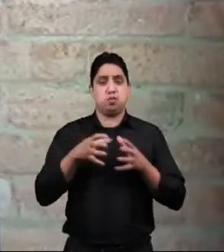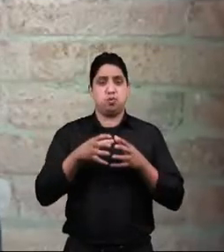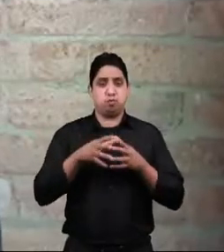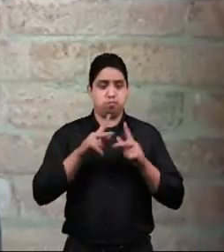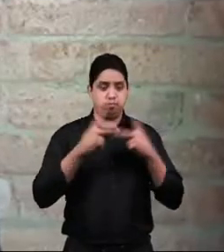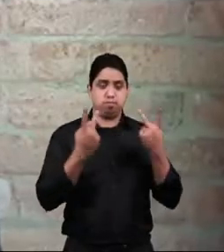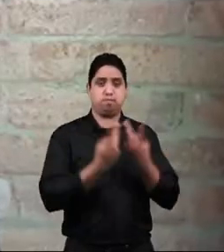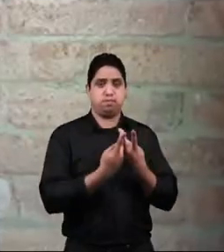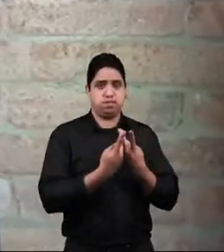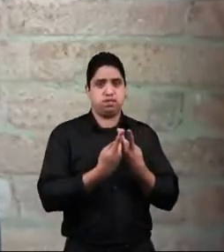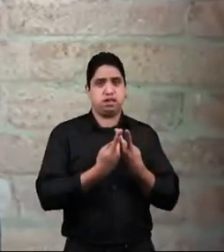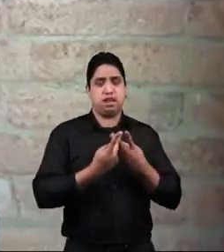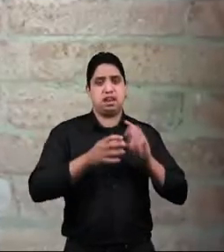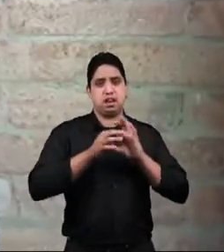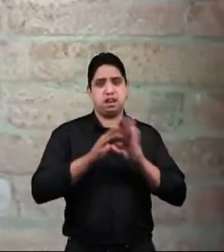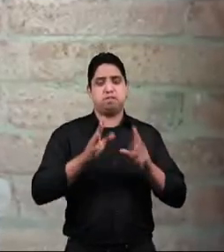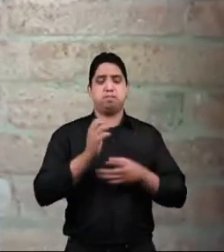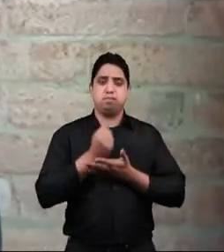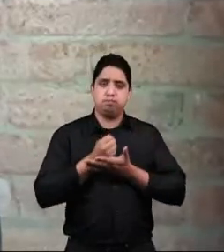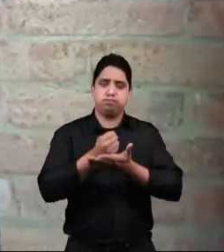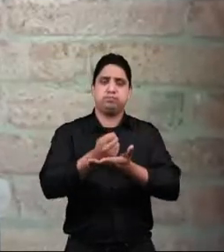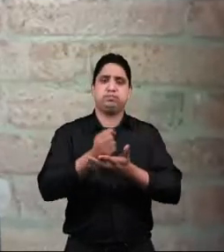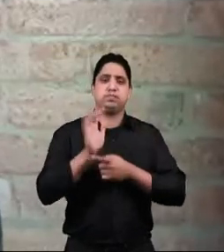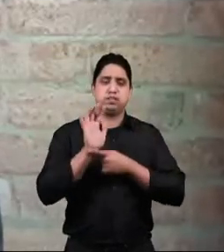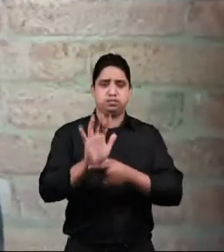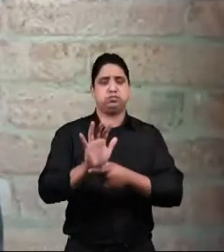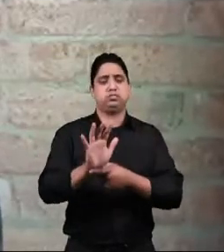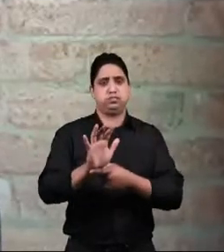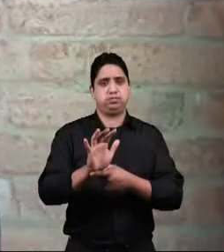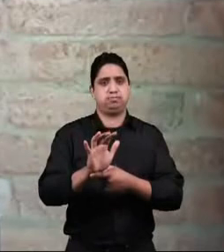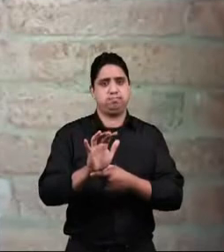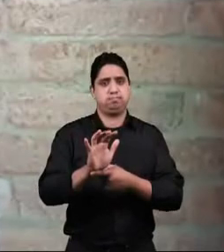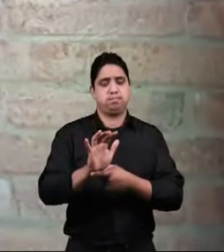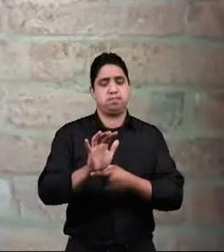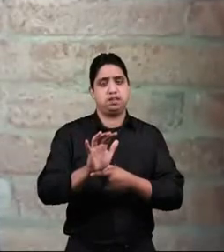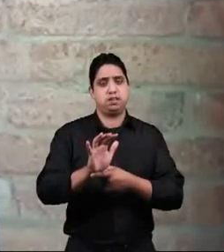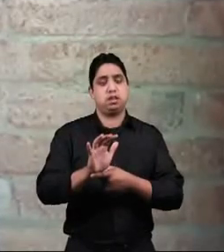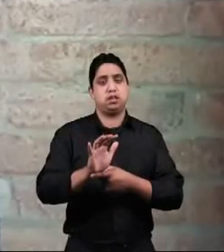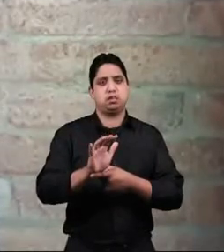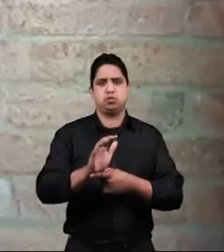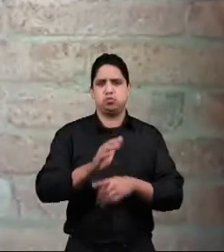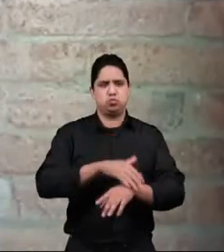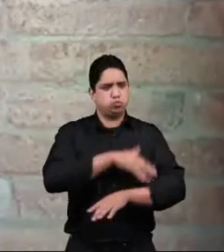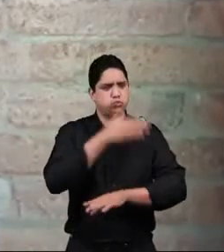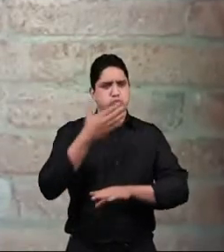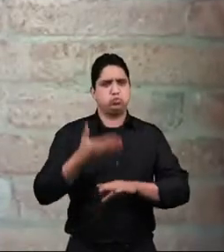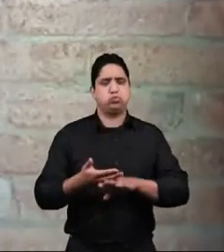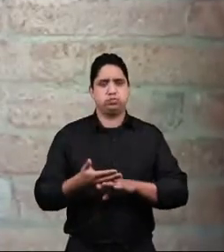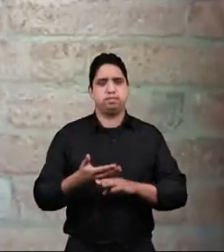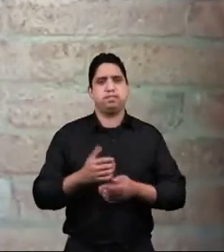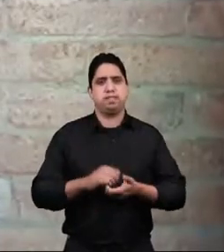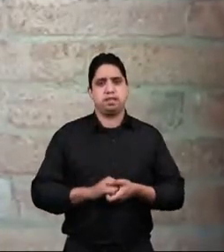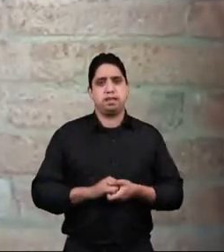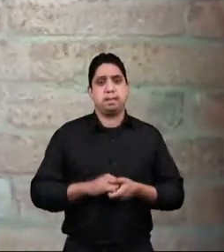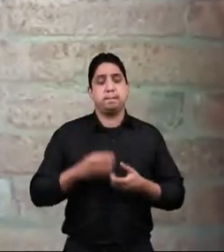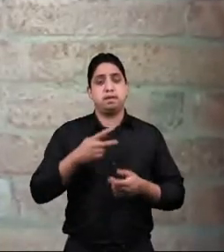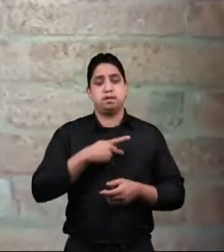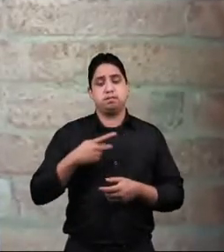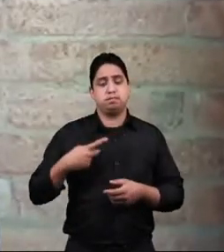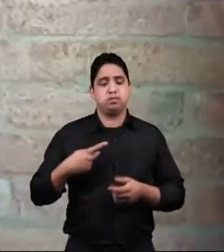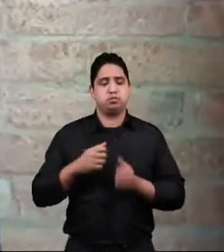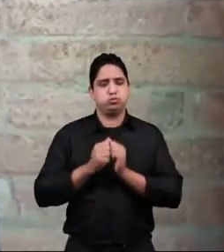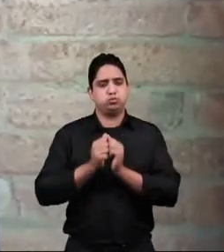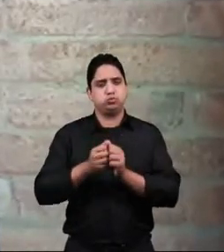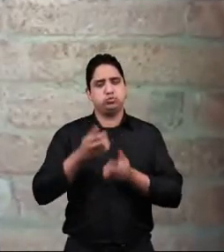prayer. And if you are able to, then call the number, pass it to your friends, because